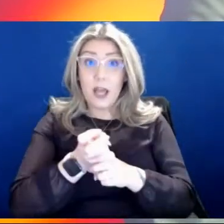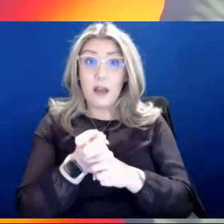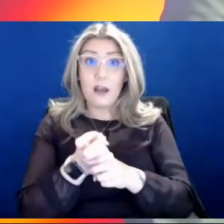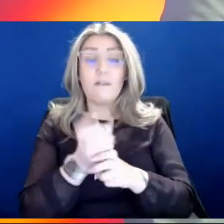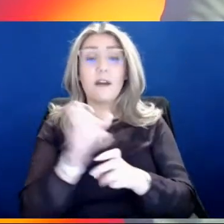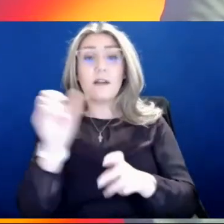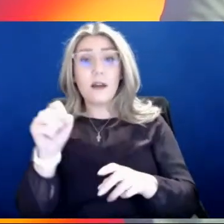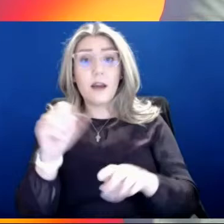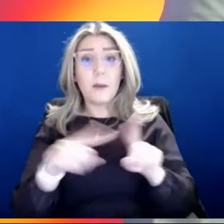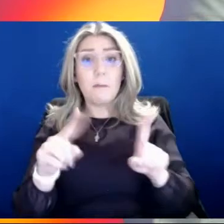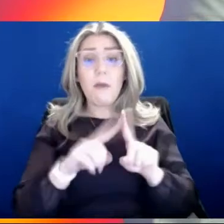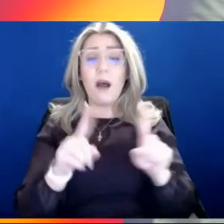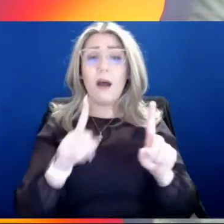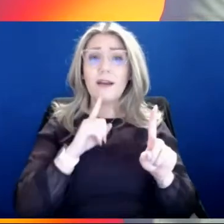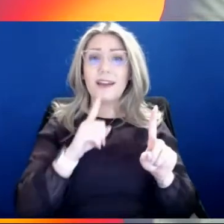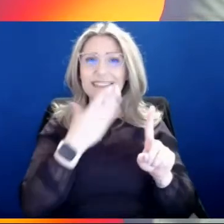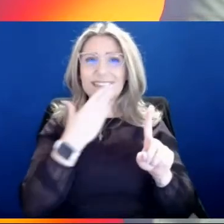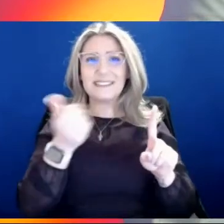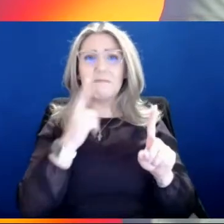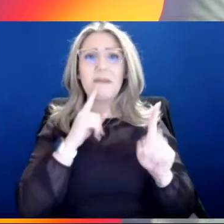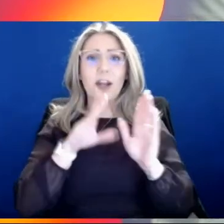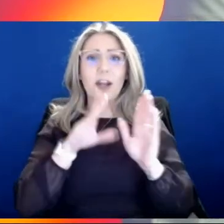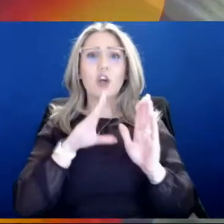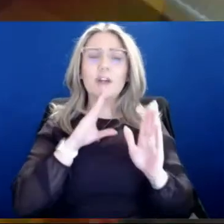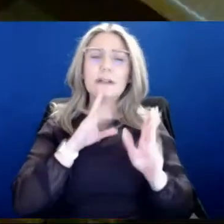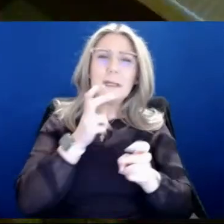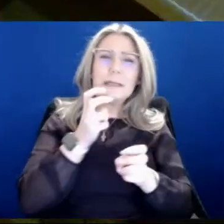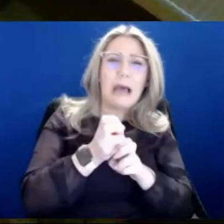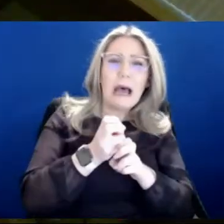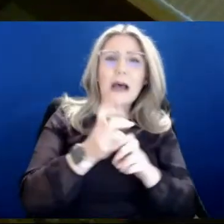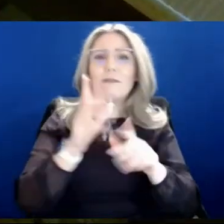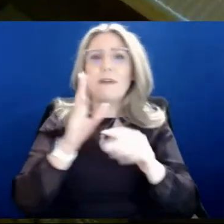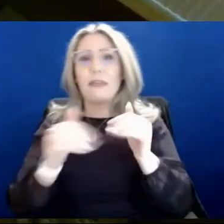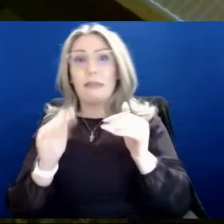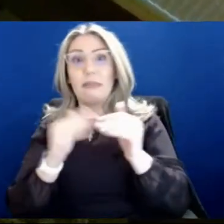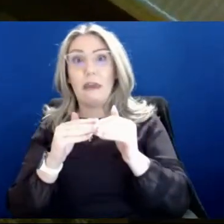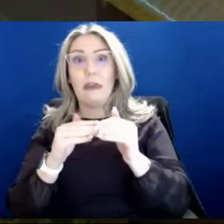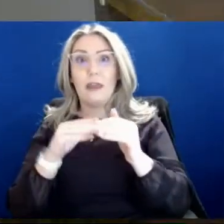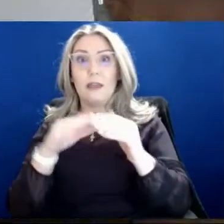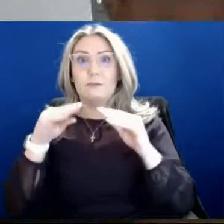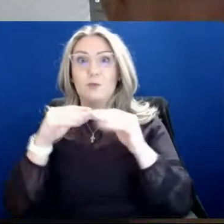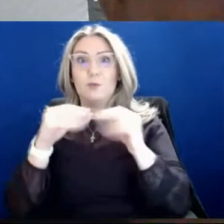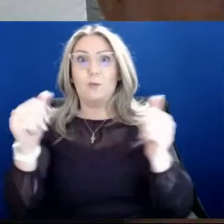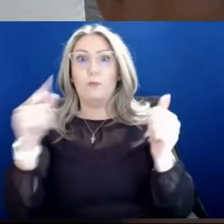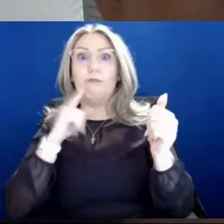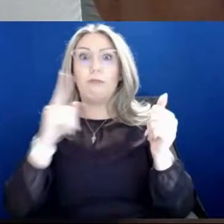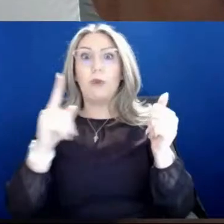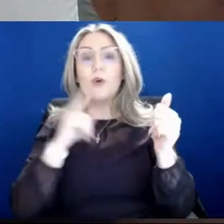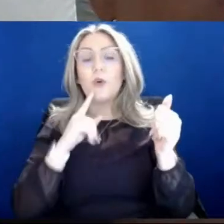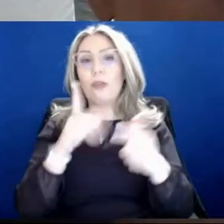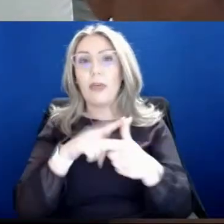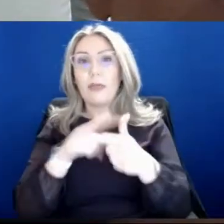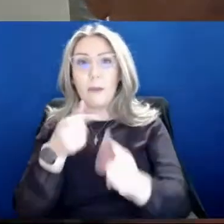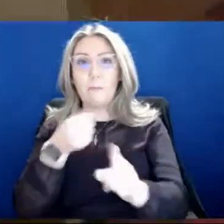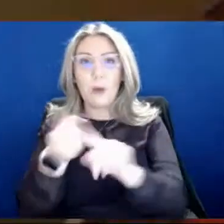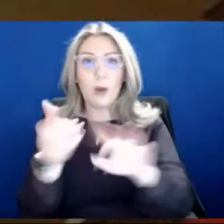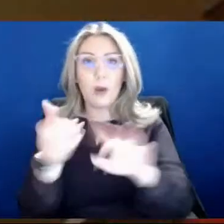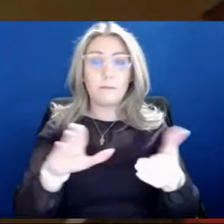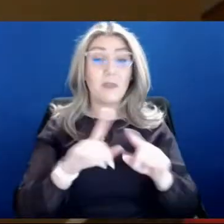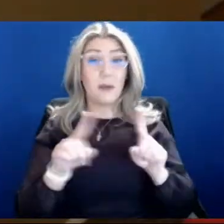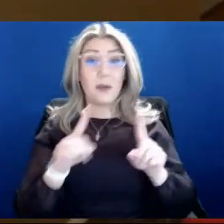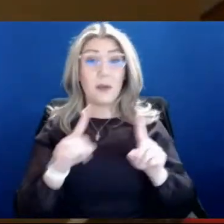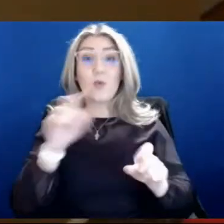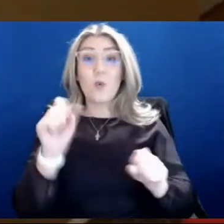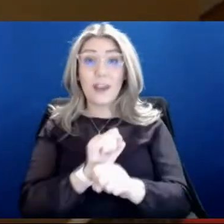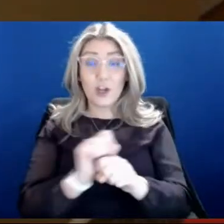take a rocky road to safety than a smooth road off a cliff. There were no guarantees, but Dr. Porter promised his treatment plan would minimize